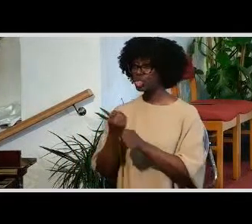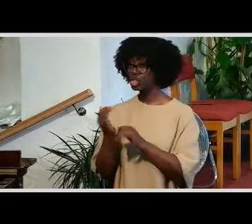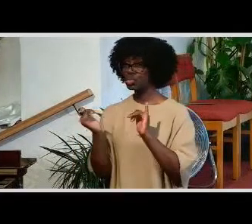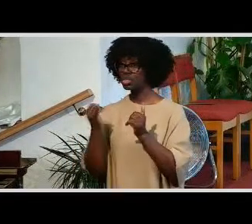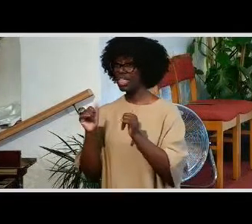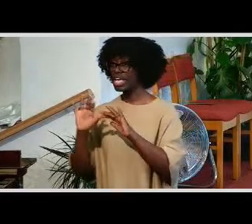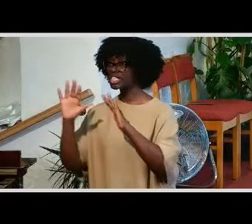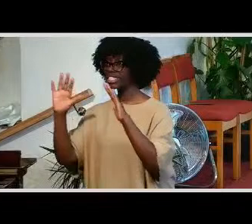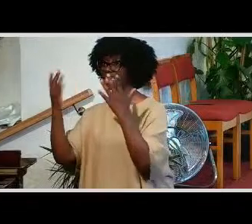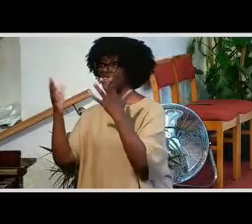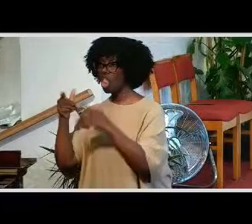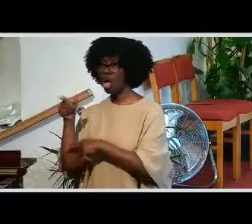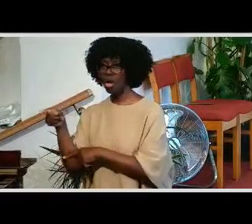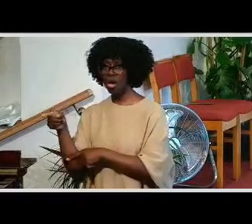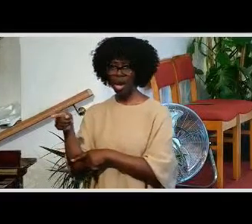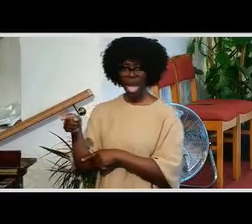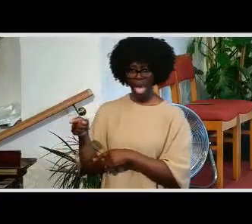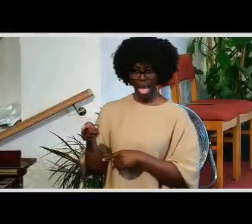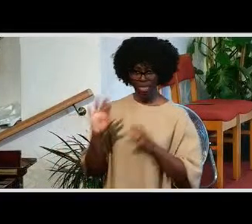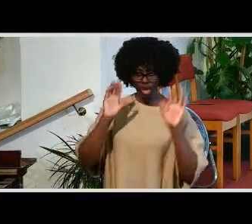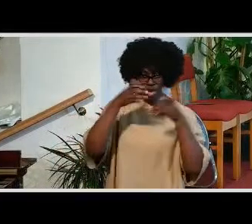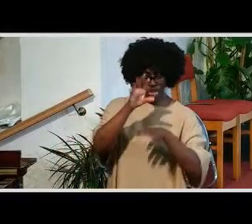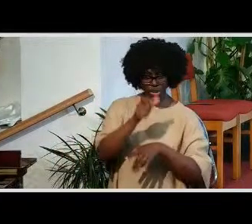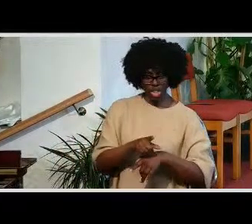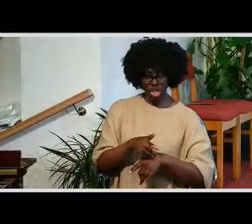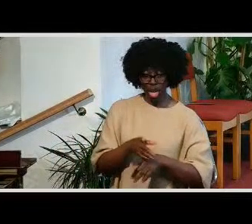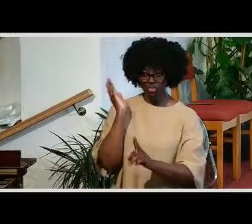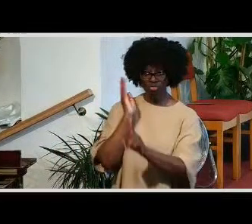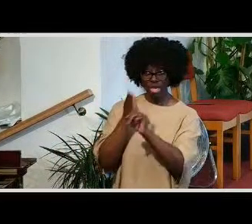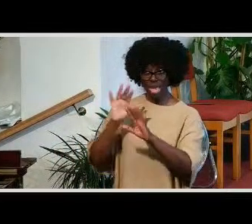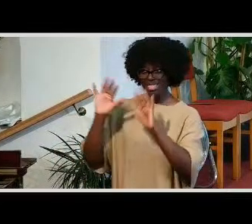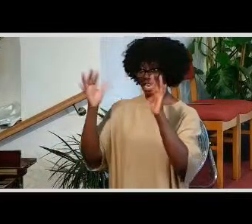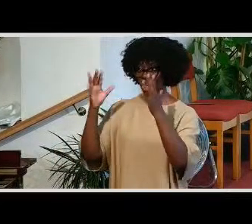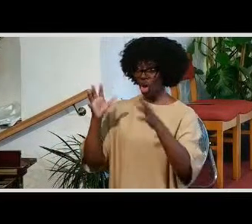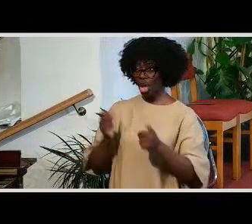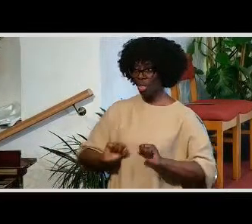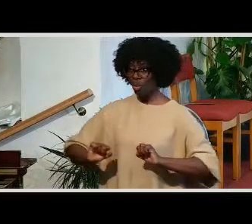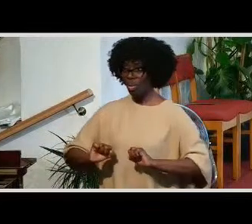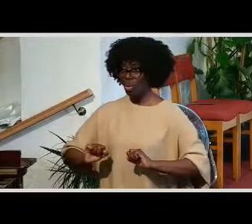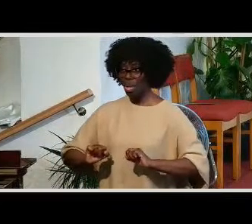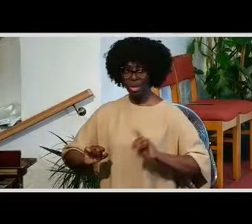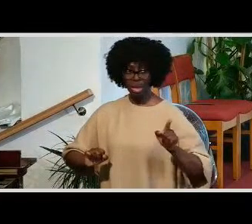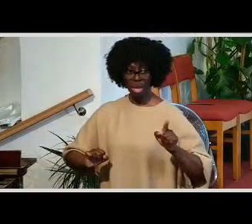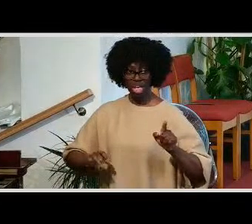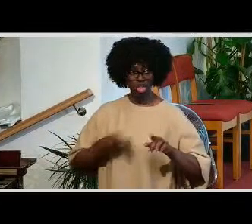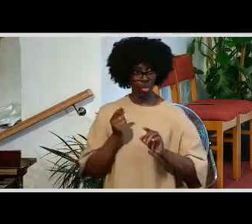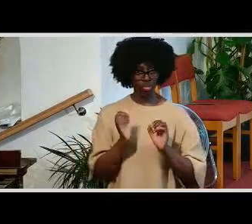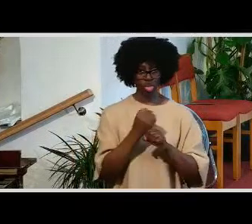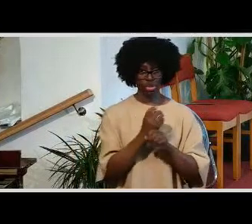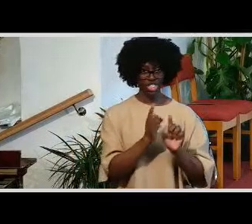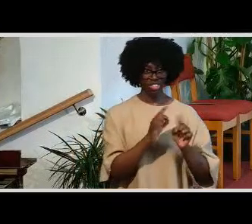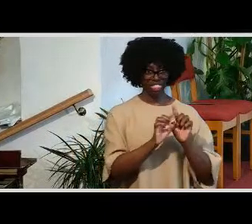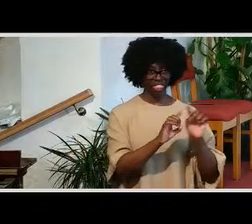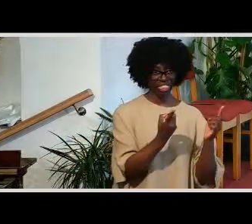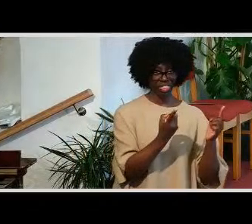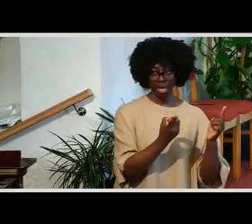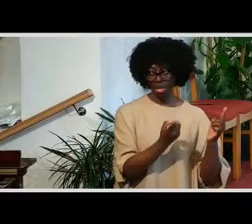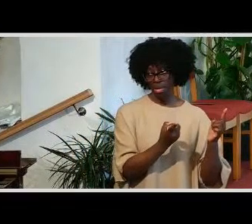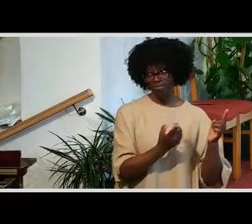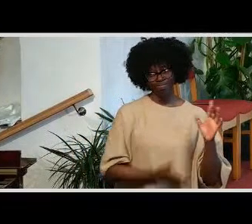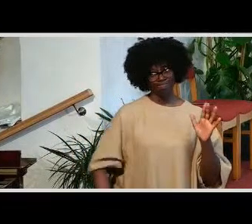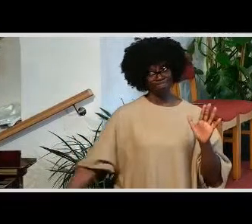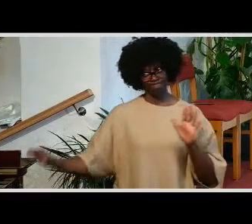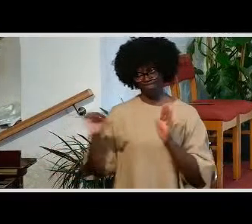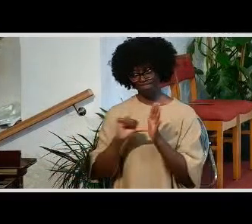10 o'clock comes and they recognize the time and you're doing something else, that's a disaster for them. It's a total disaster. And